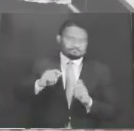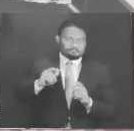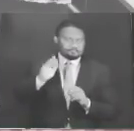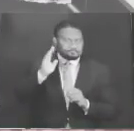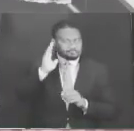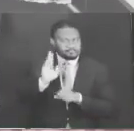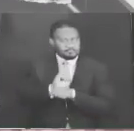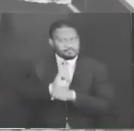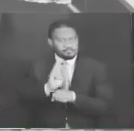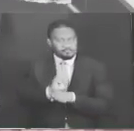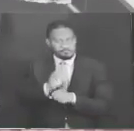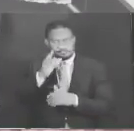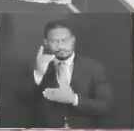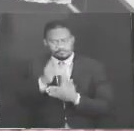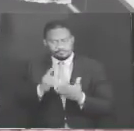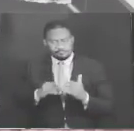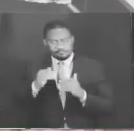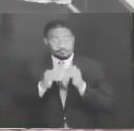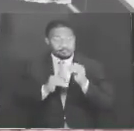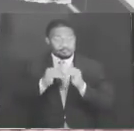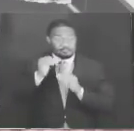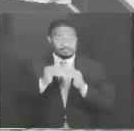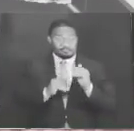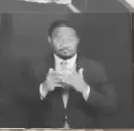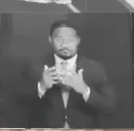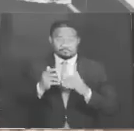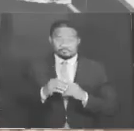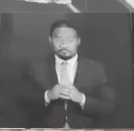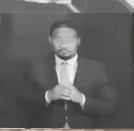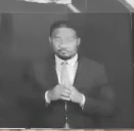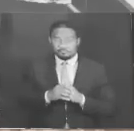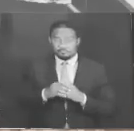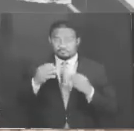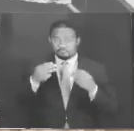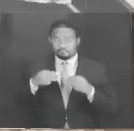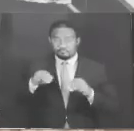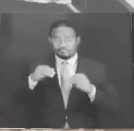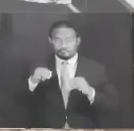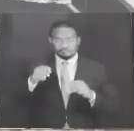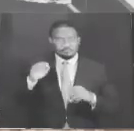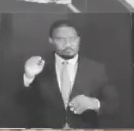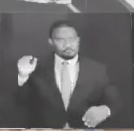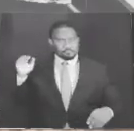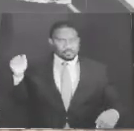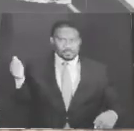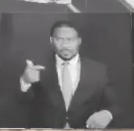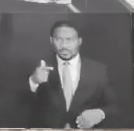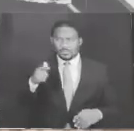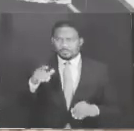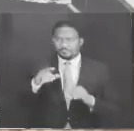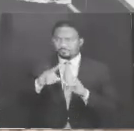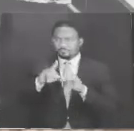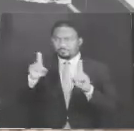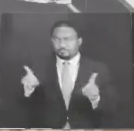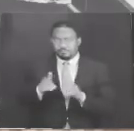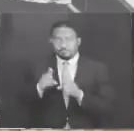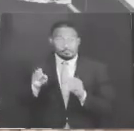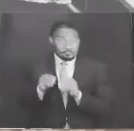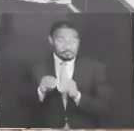utilized for the design and construction of a model market in each district assembly. The